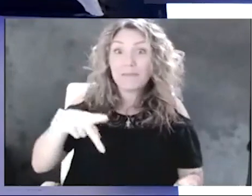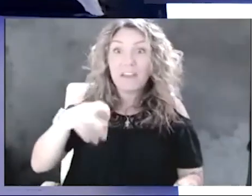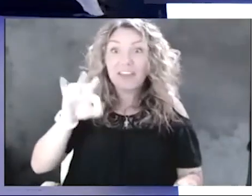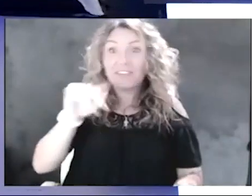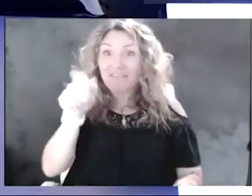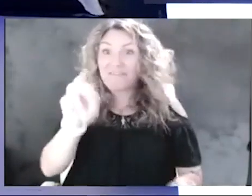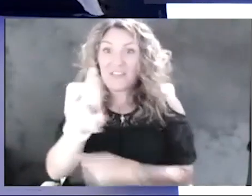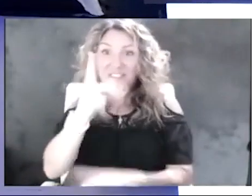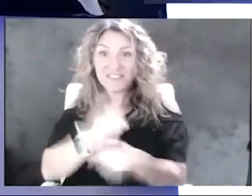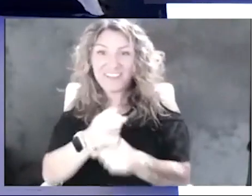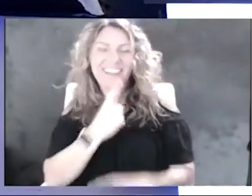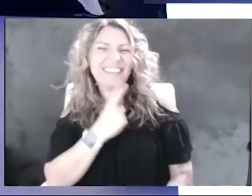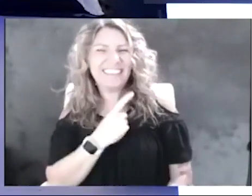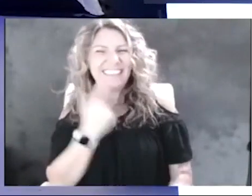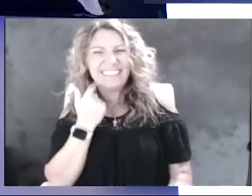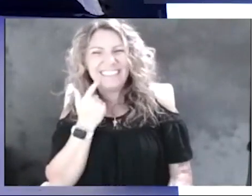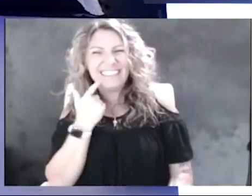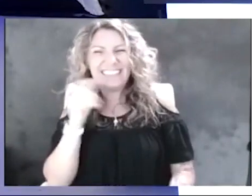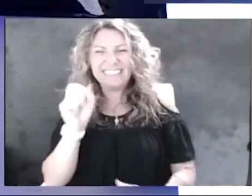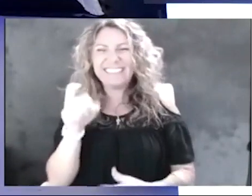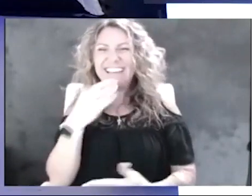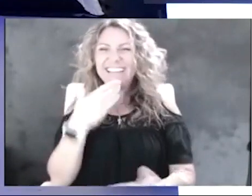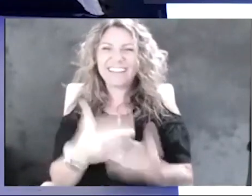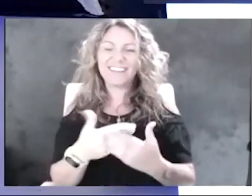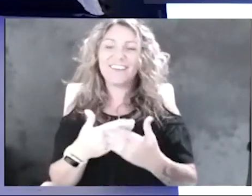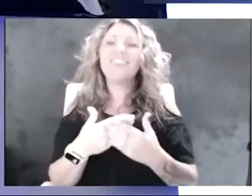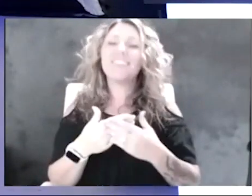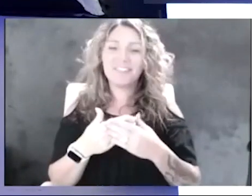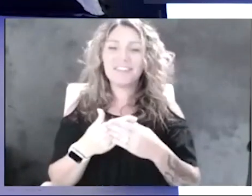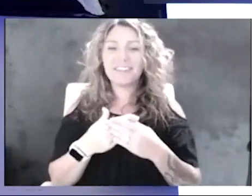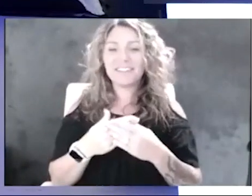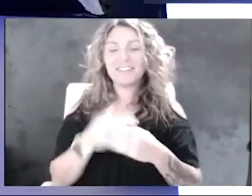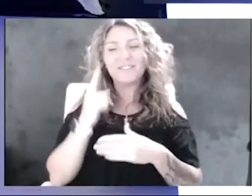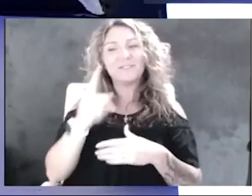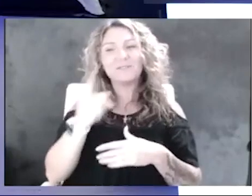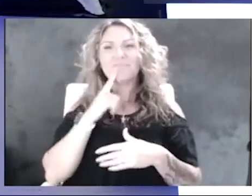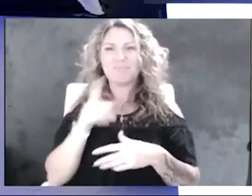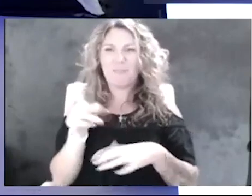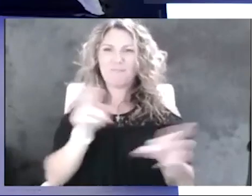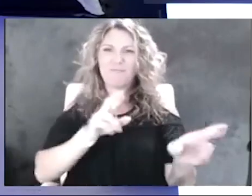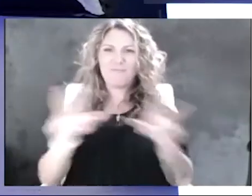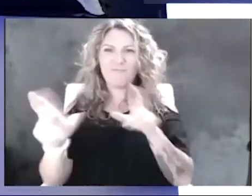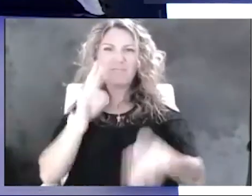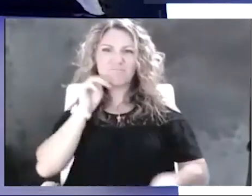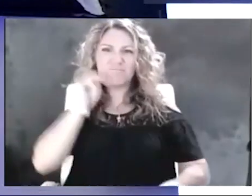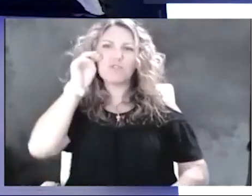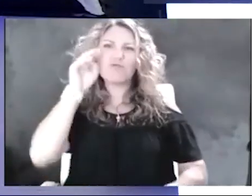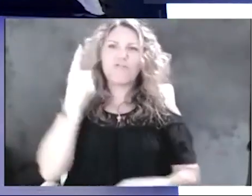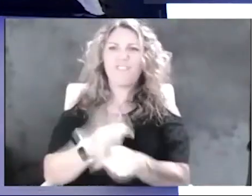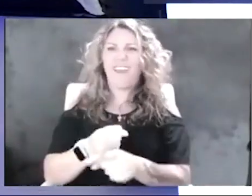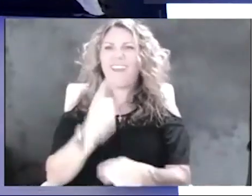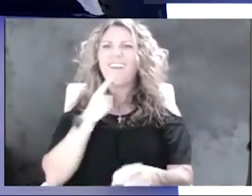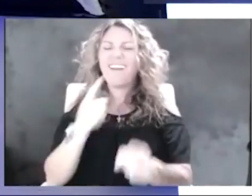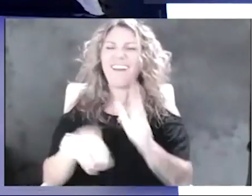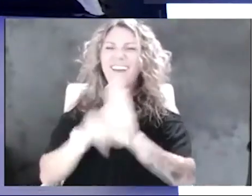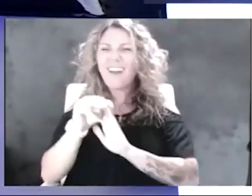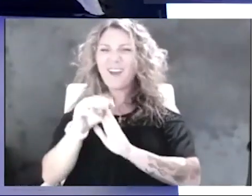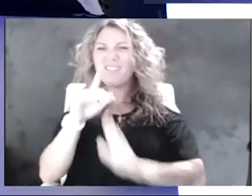it. Okay. Well, good. At least you're right at puberty or something like that. Yes. I know you have a beard, so it's got to be around there someplace. All